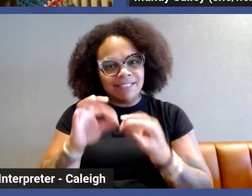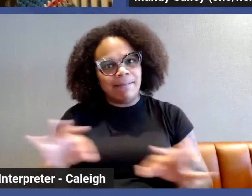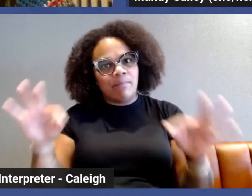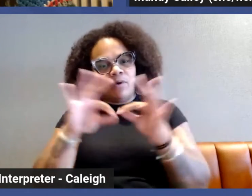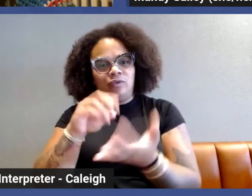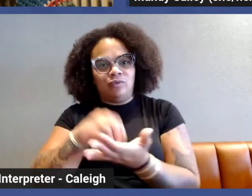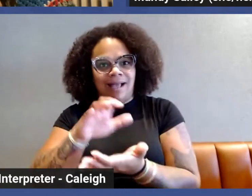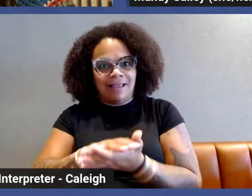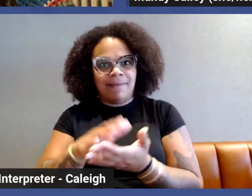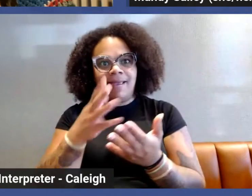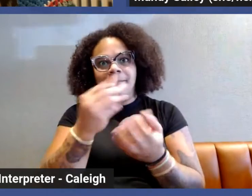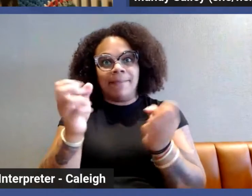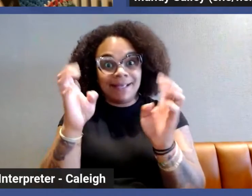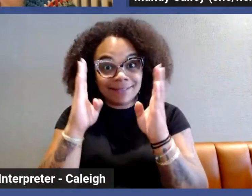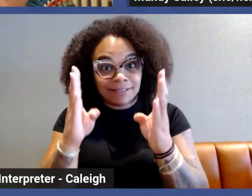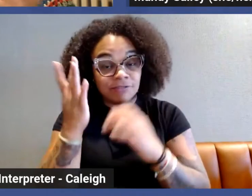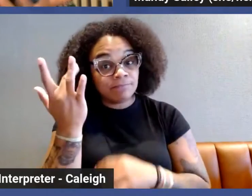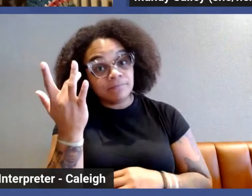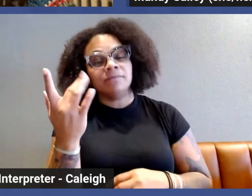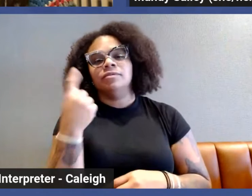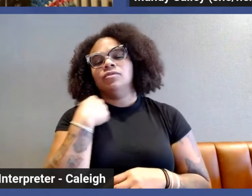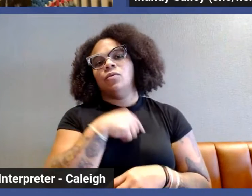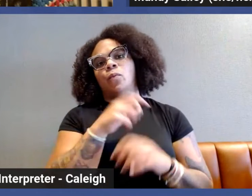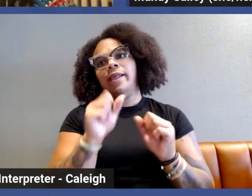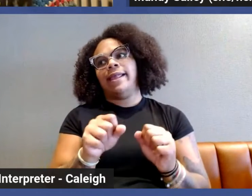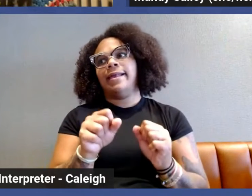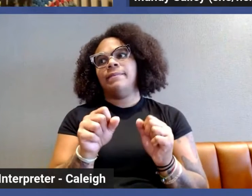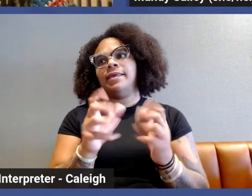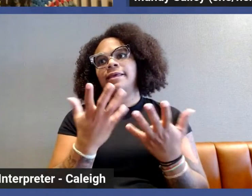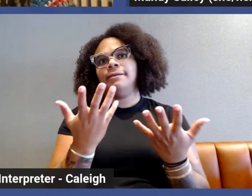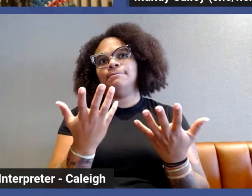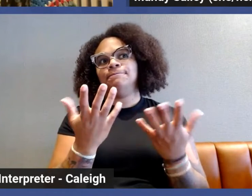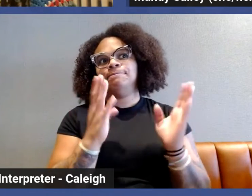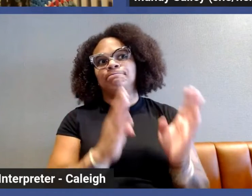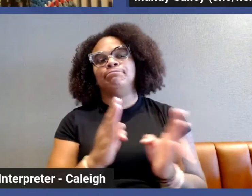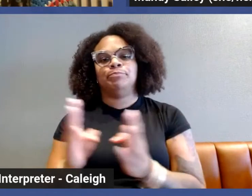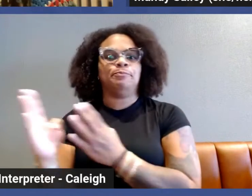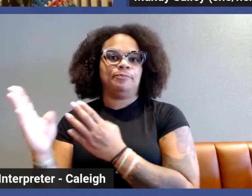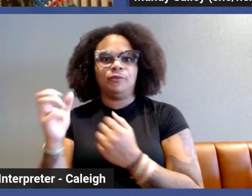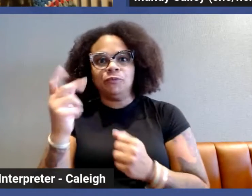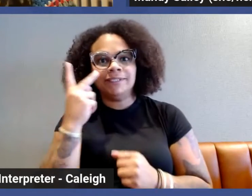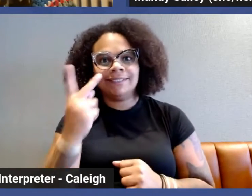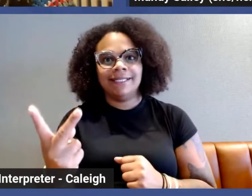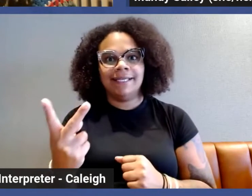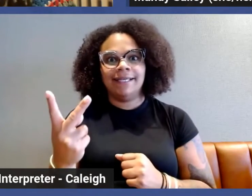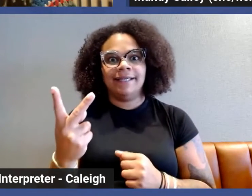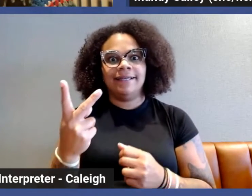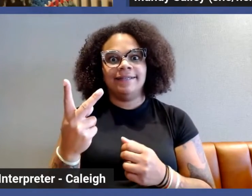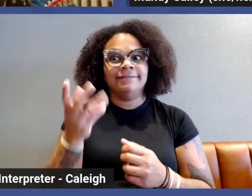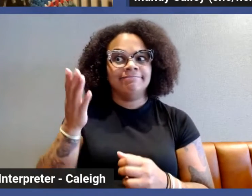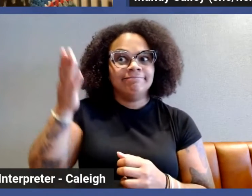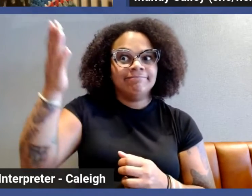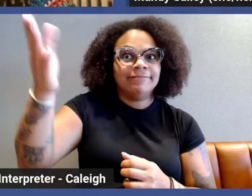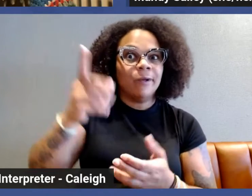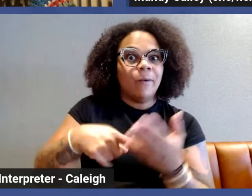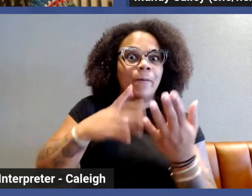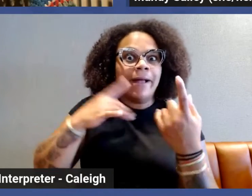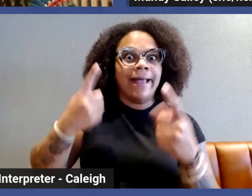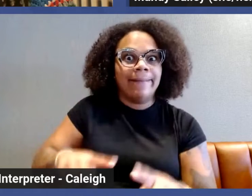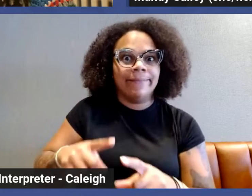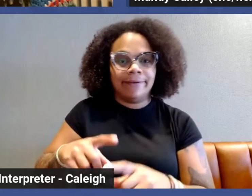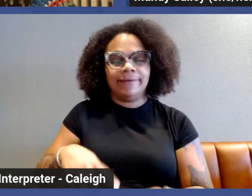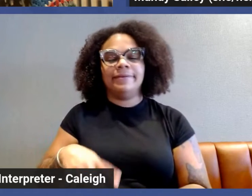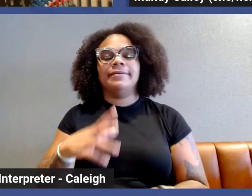it is so that we, I guess, can try to see what's coming and think